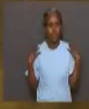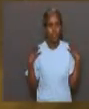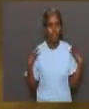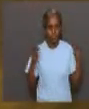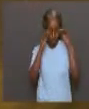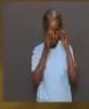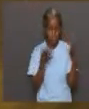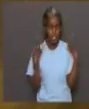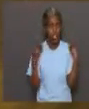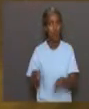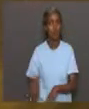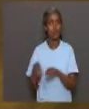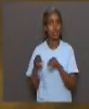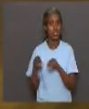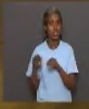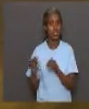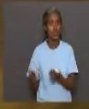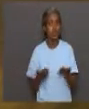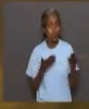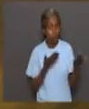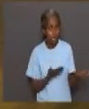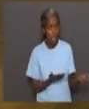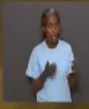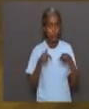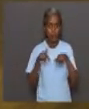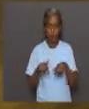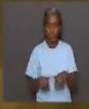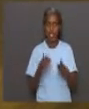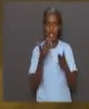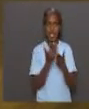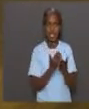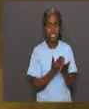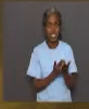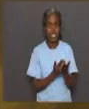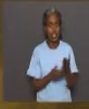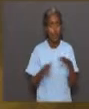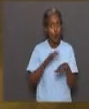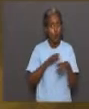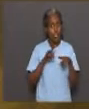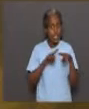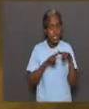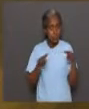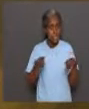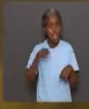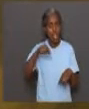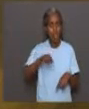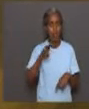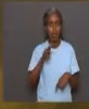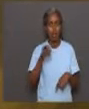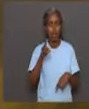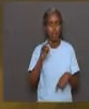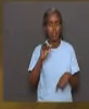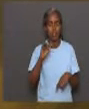Hello teacher, hello students. Welcome to today's lesson on special